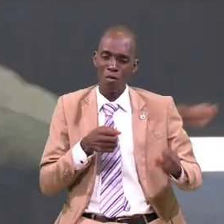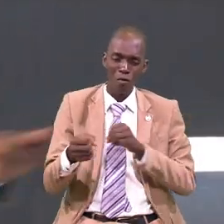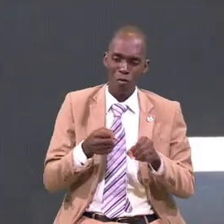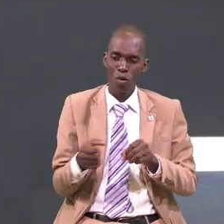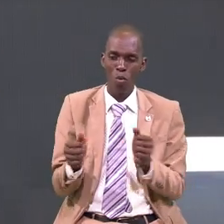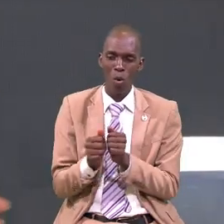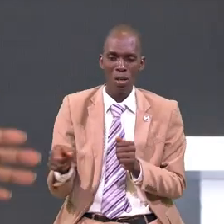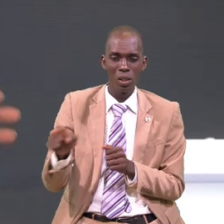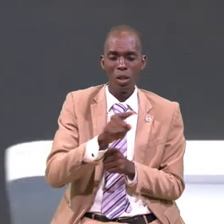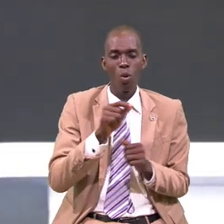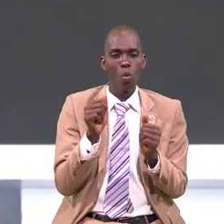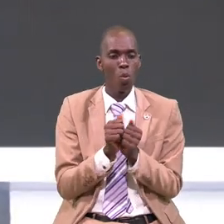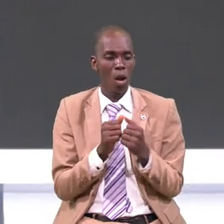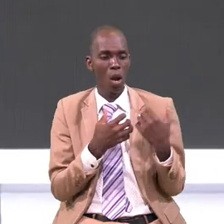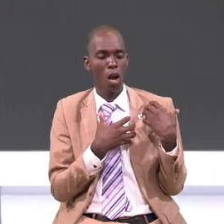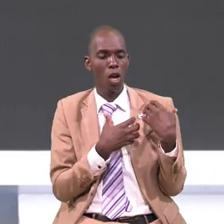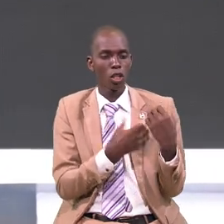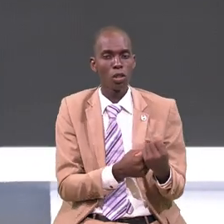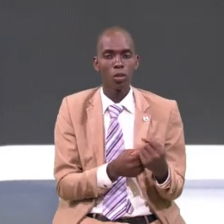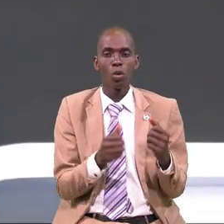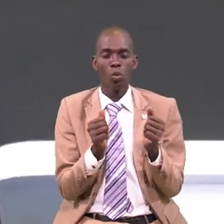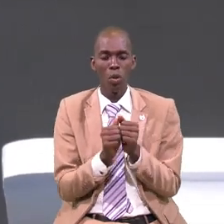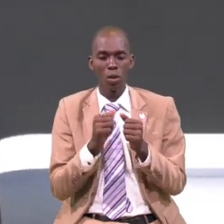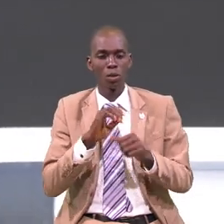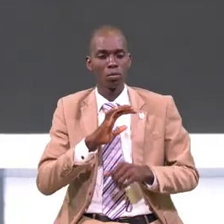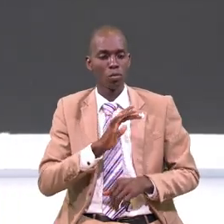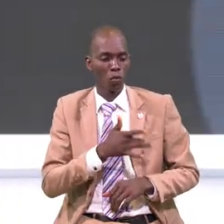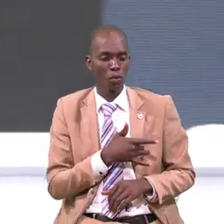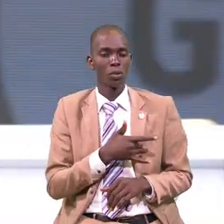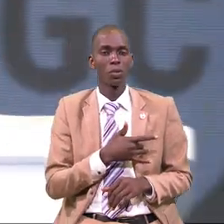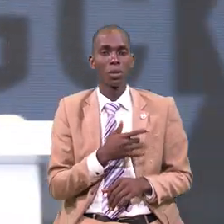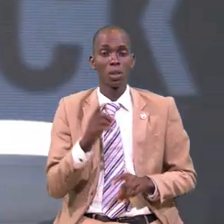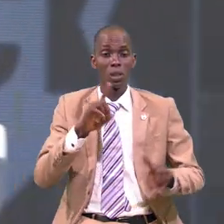conviction. I have fought a good fight.